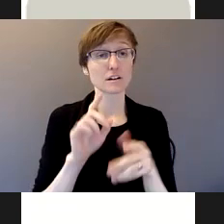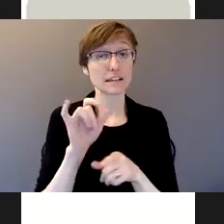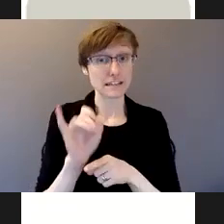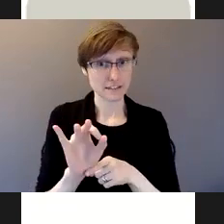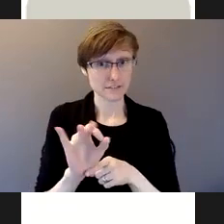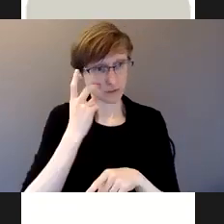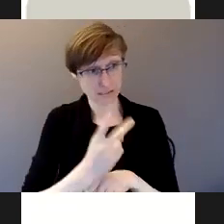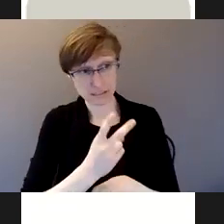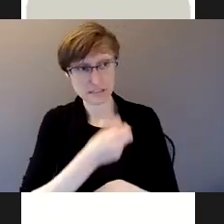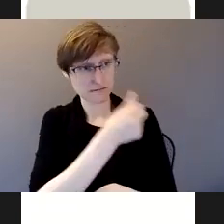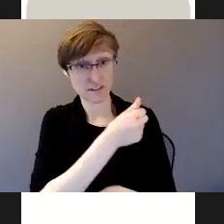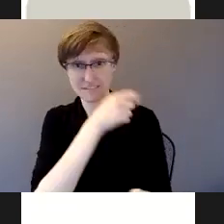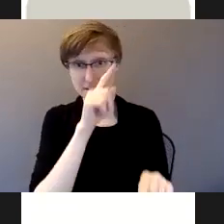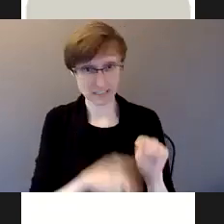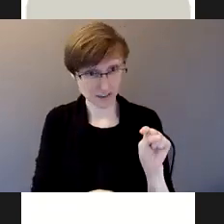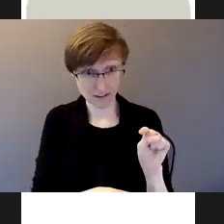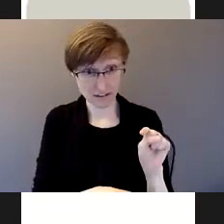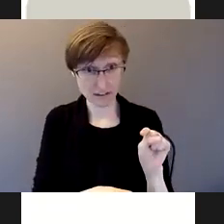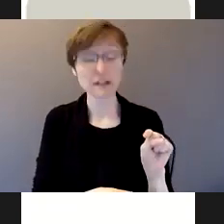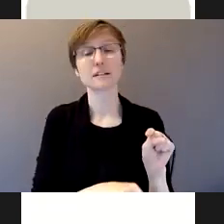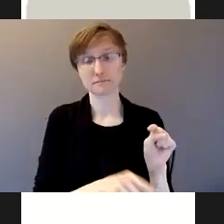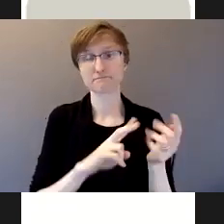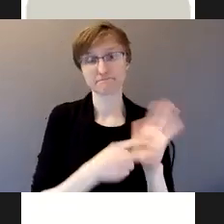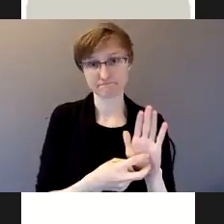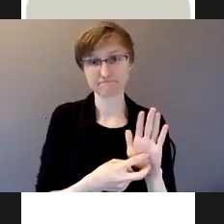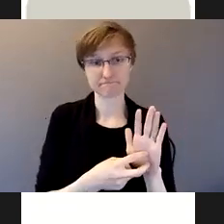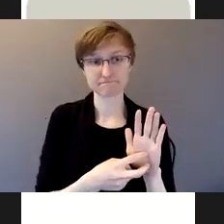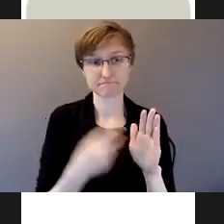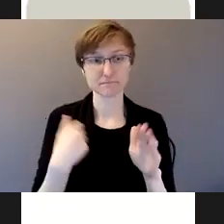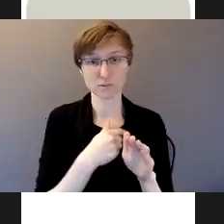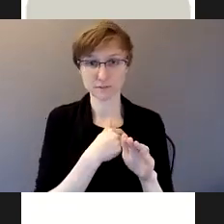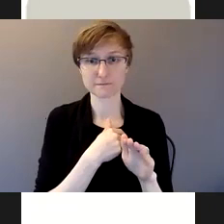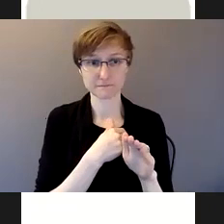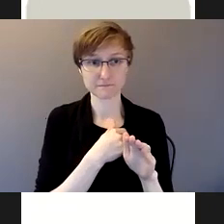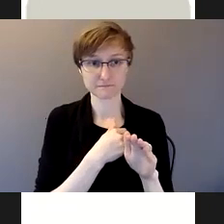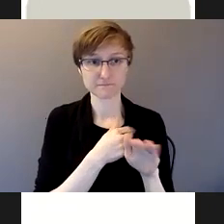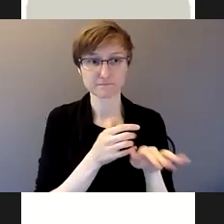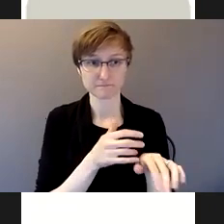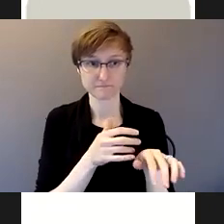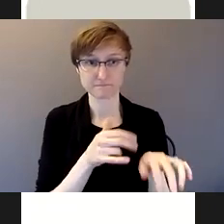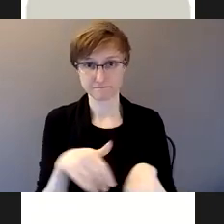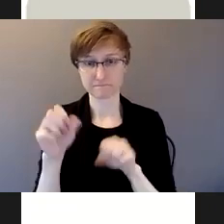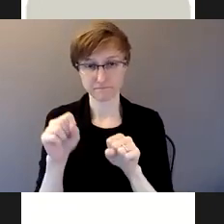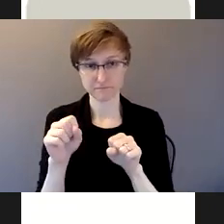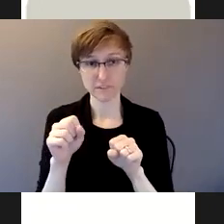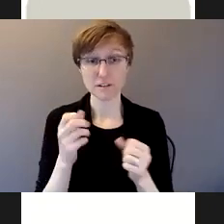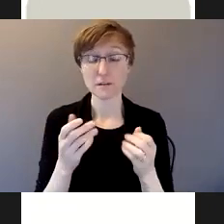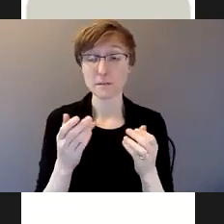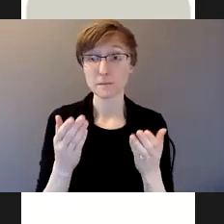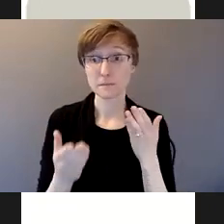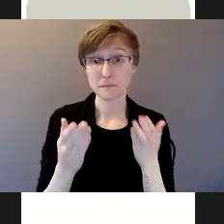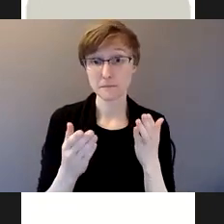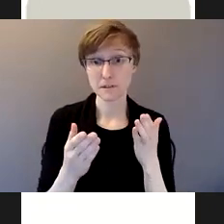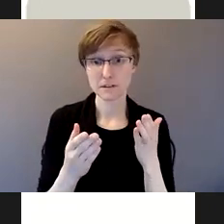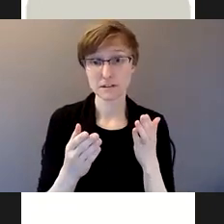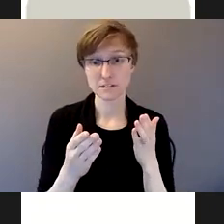decisions. So even though I might have a power of attorney for personal care, But that person doesn't get to make any decisions